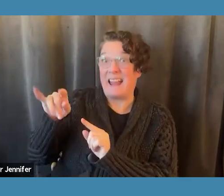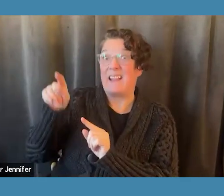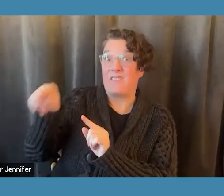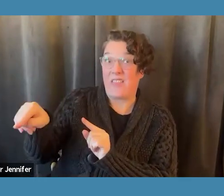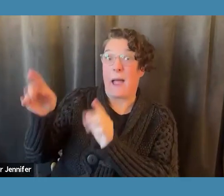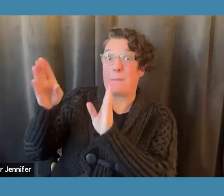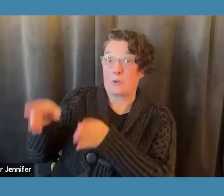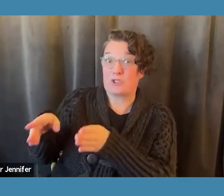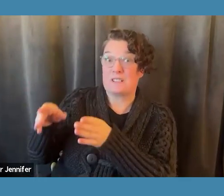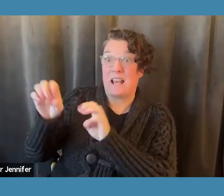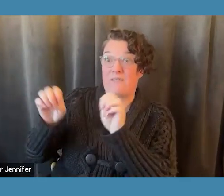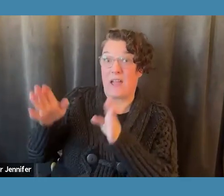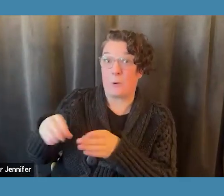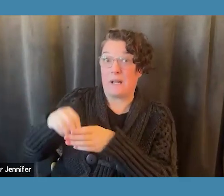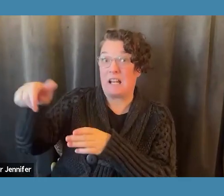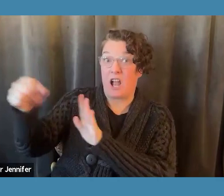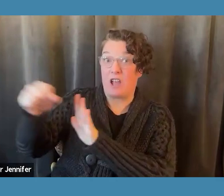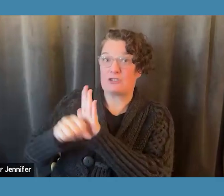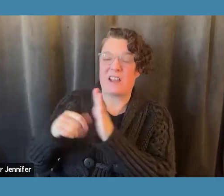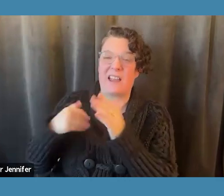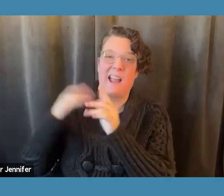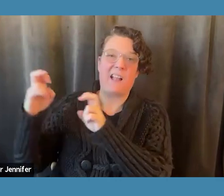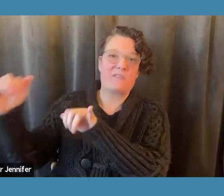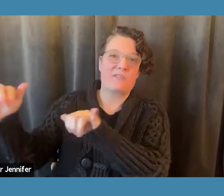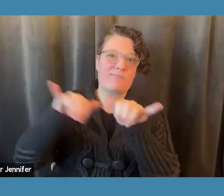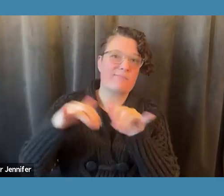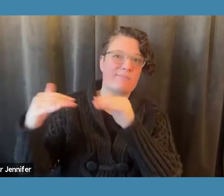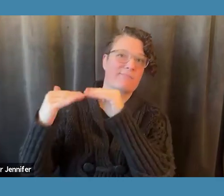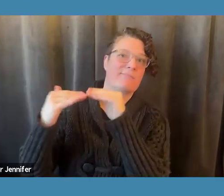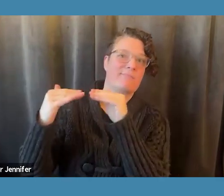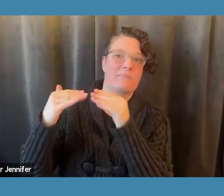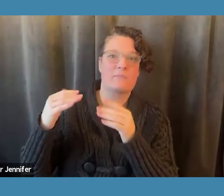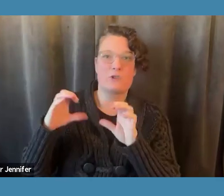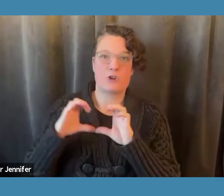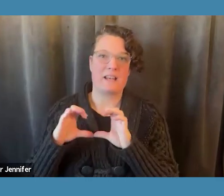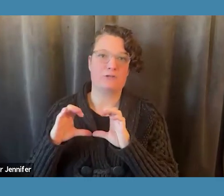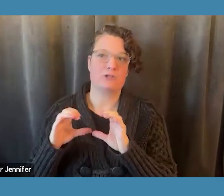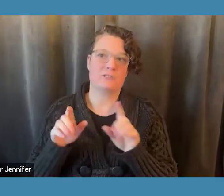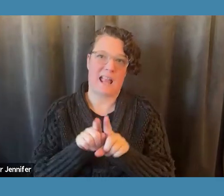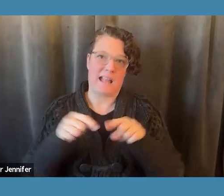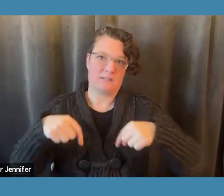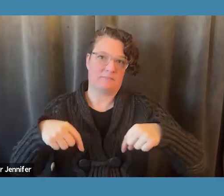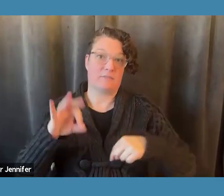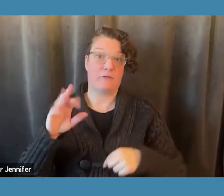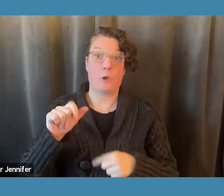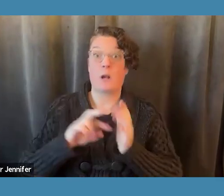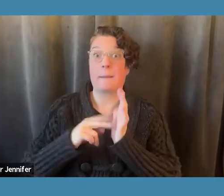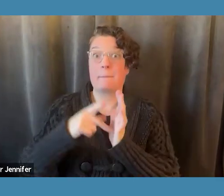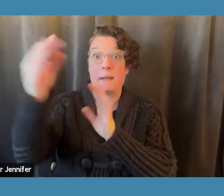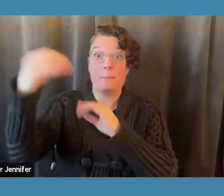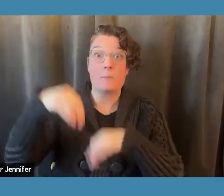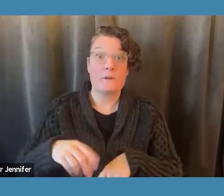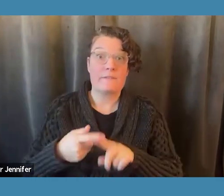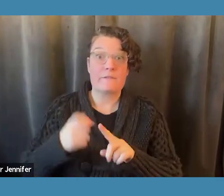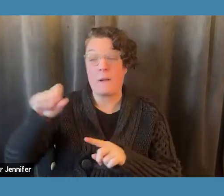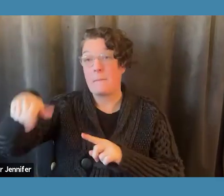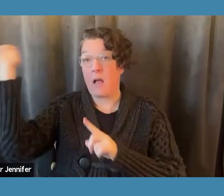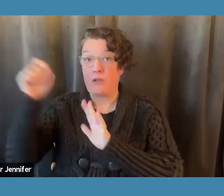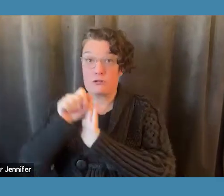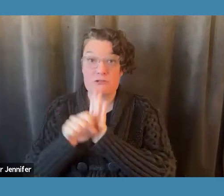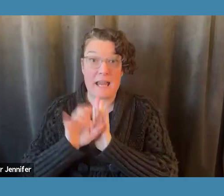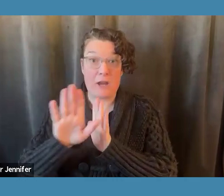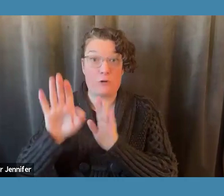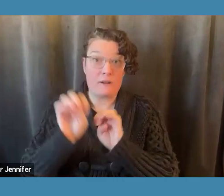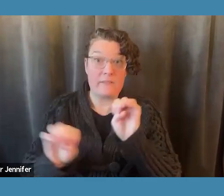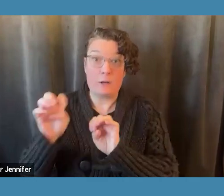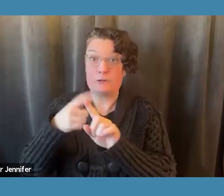licensed and has basically the same credentials as they would require in Florida for licensure. So for folks who've moved here from out of state and their evaluation is